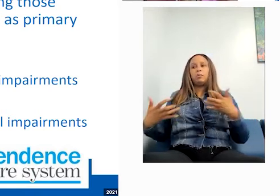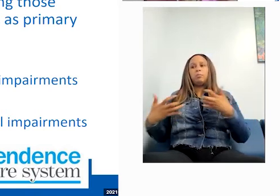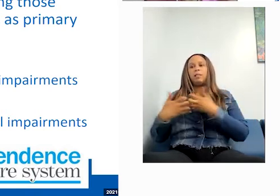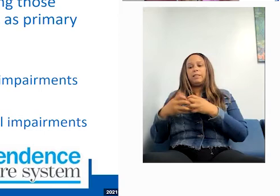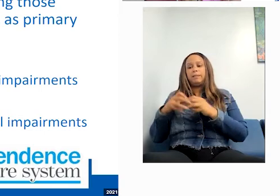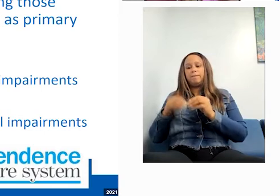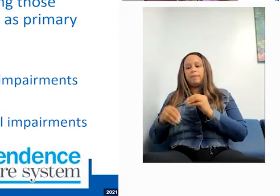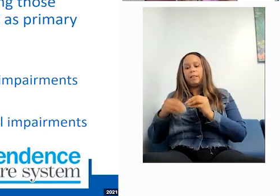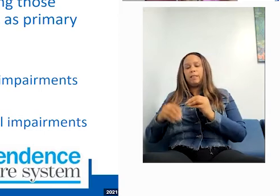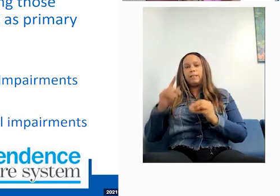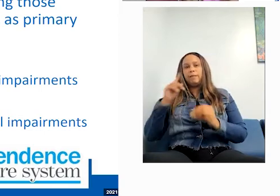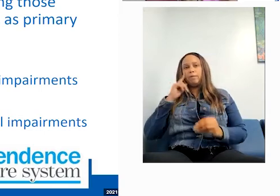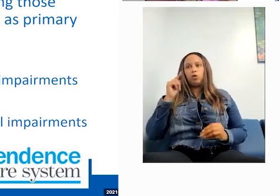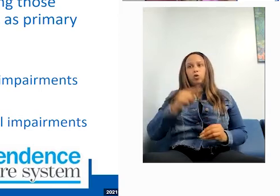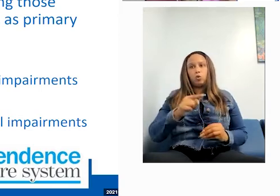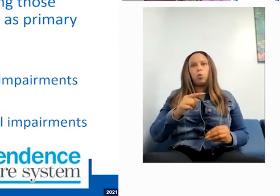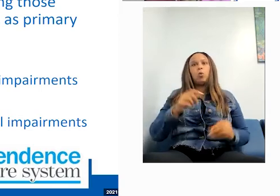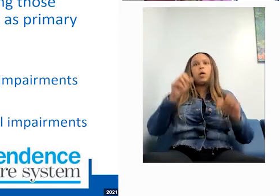on